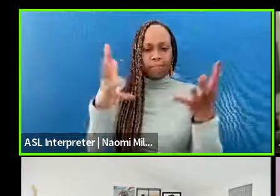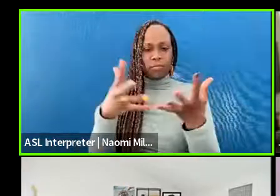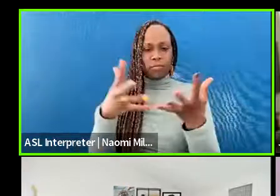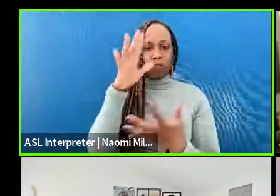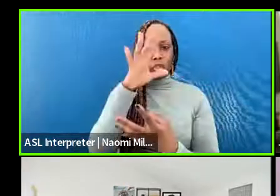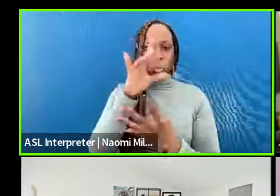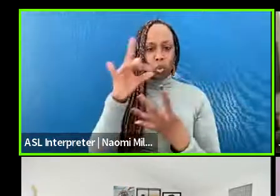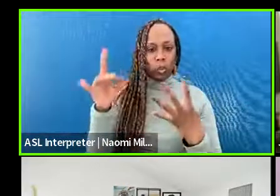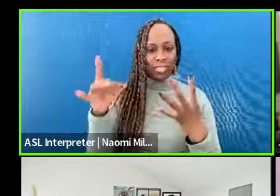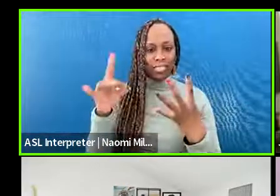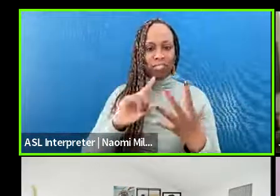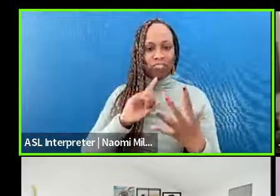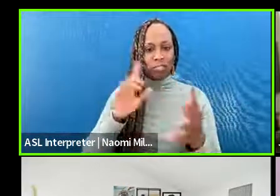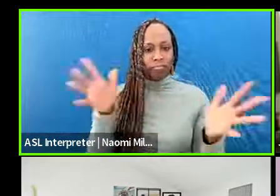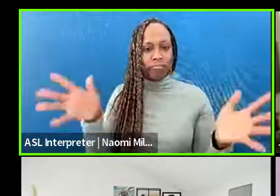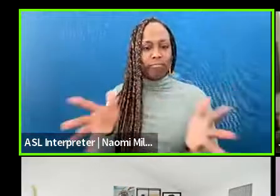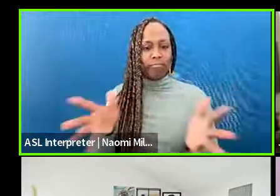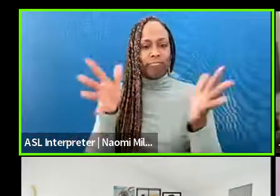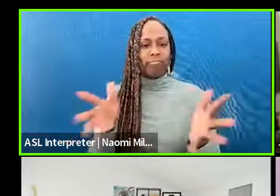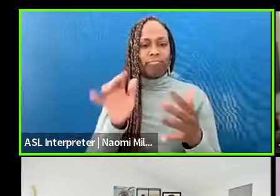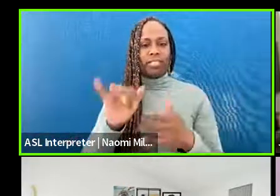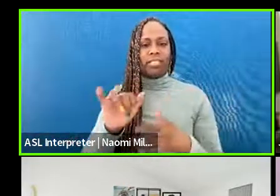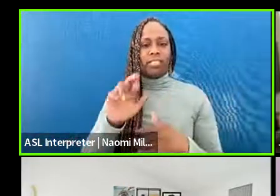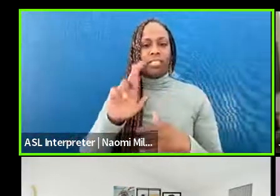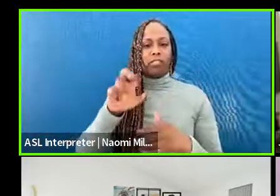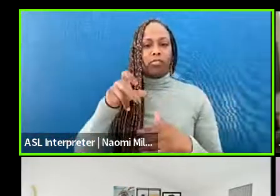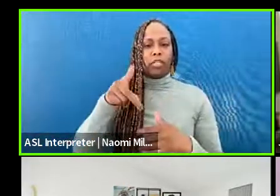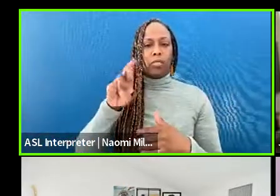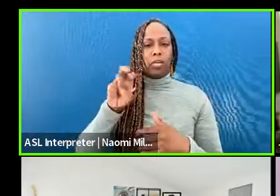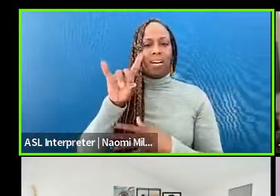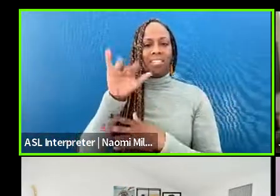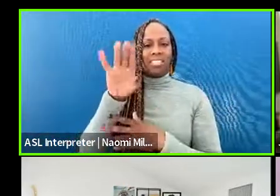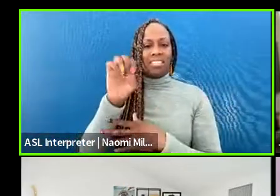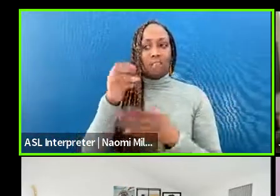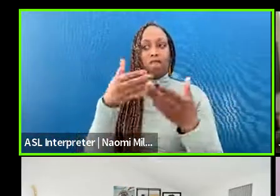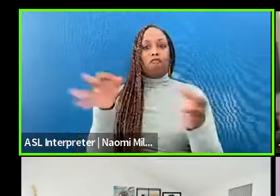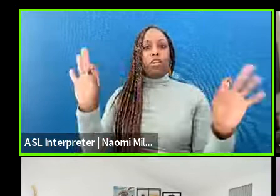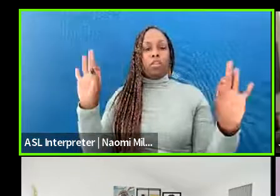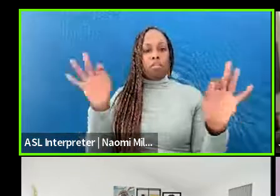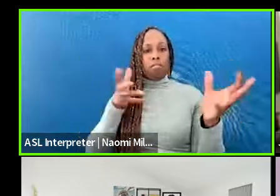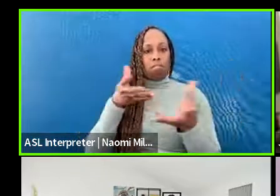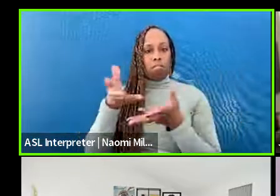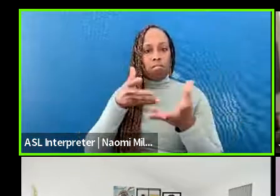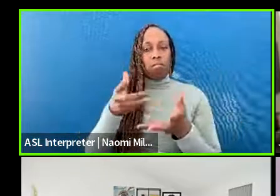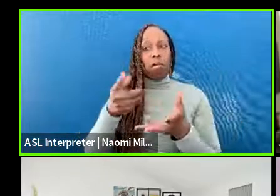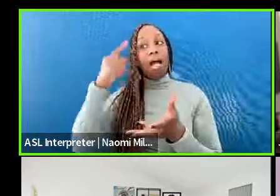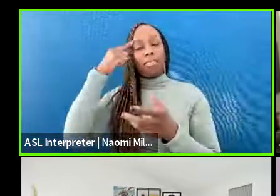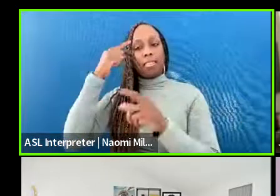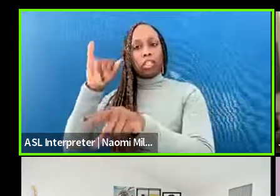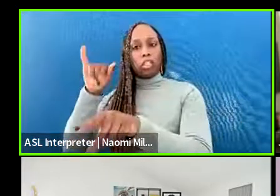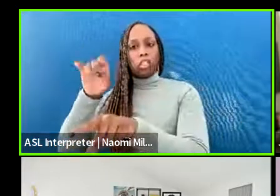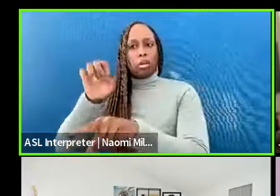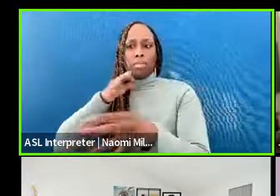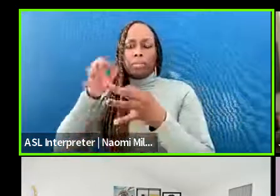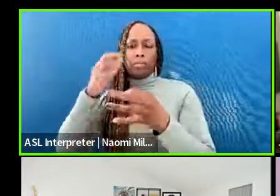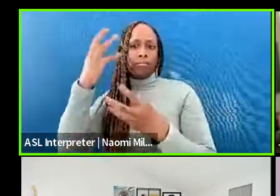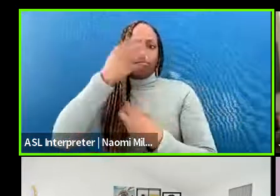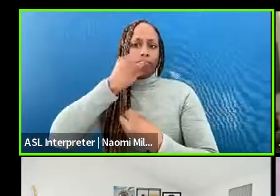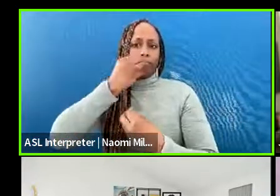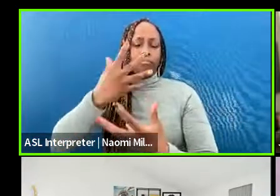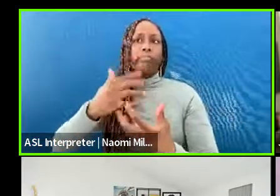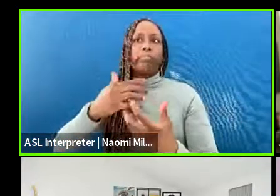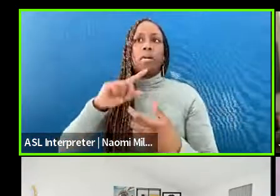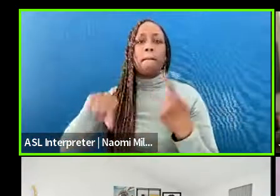of reproductive freedom conversation, right? And I think Joe explains beautifully